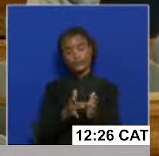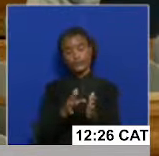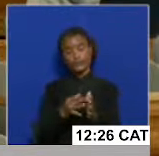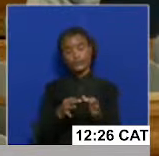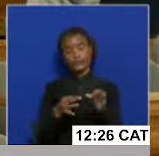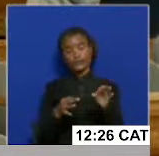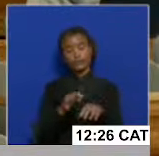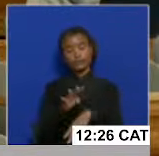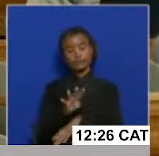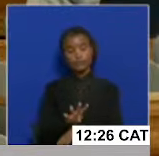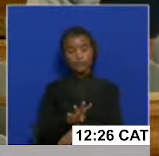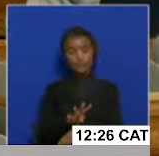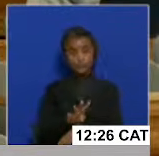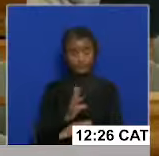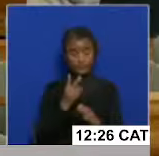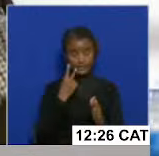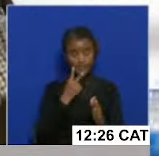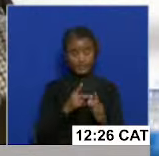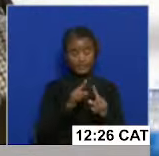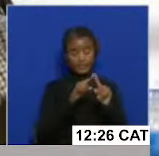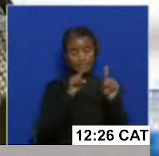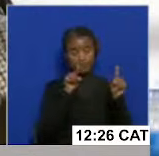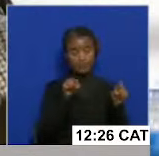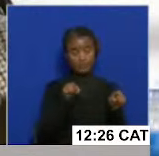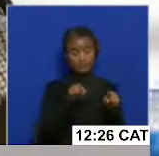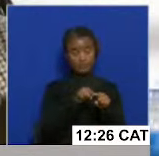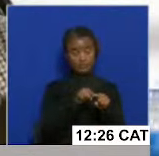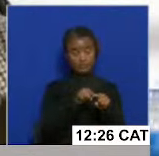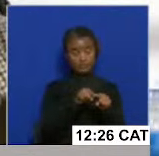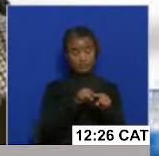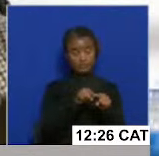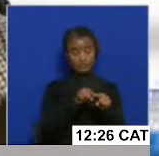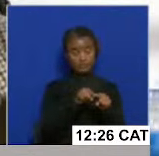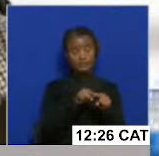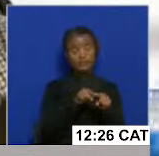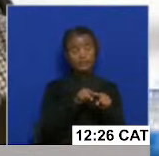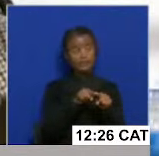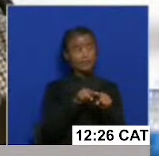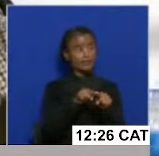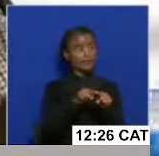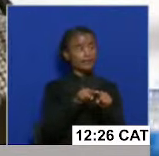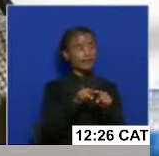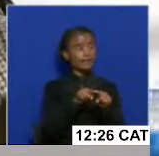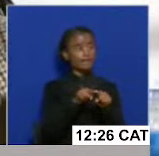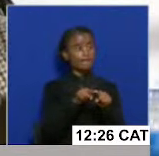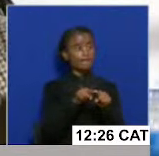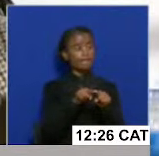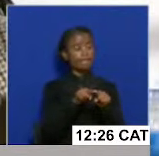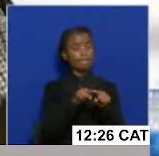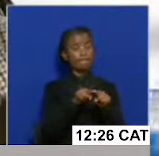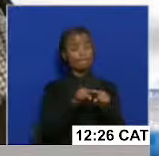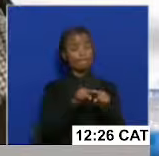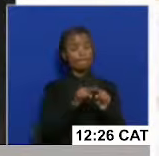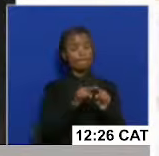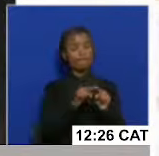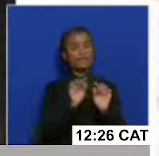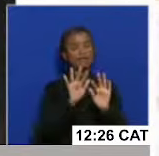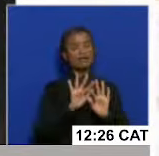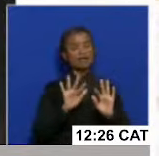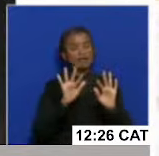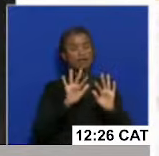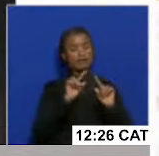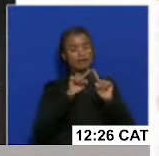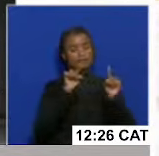That box just beneath the chat, the box in green that says